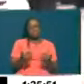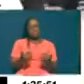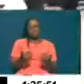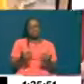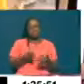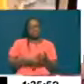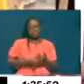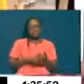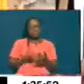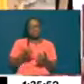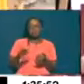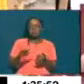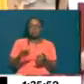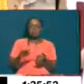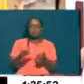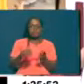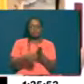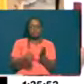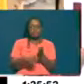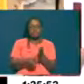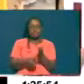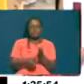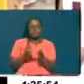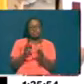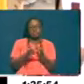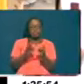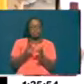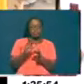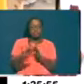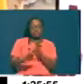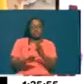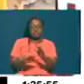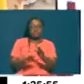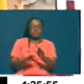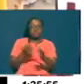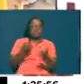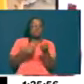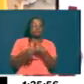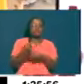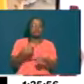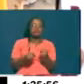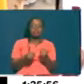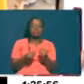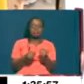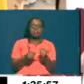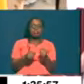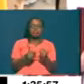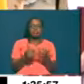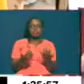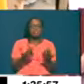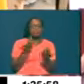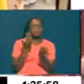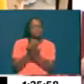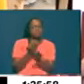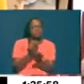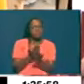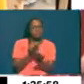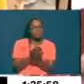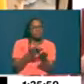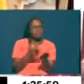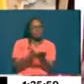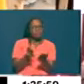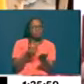under duress. Wakaniambia nikikanyanga hapa tena atanichukulia hatua. Sasa nimempebeleza anilipe pesa